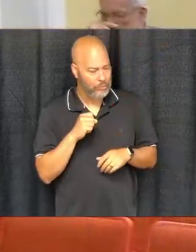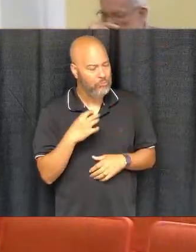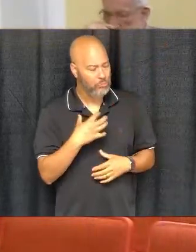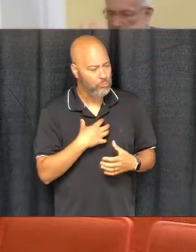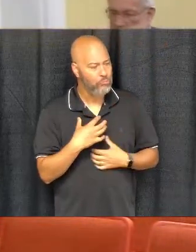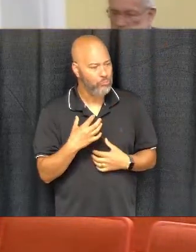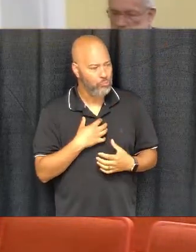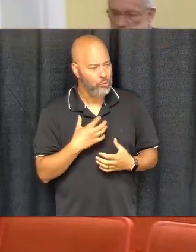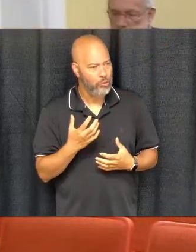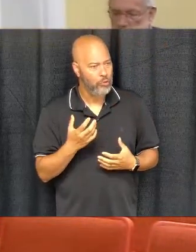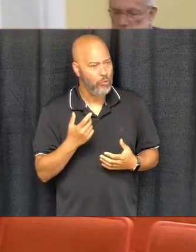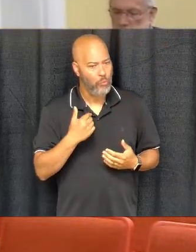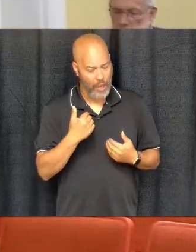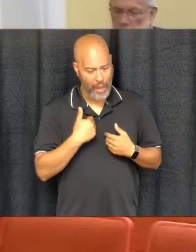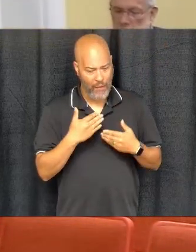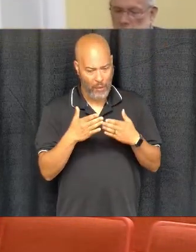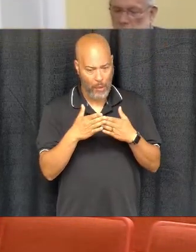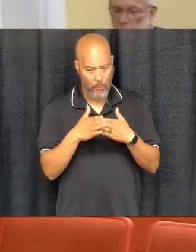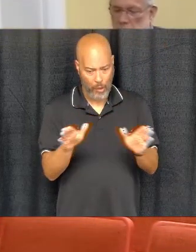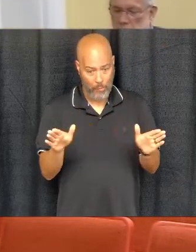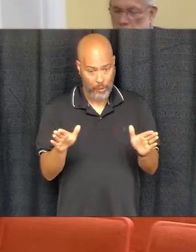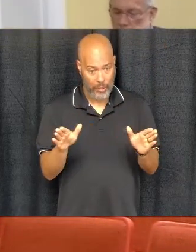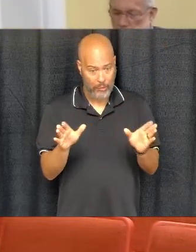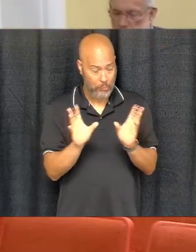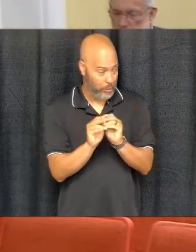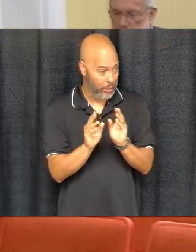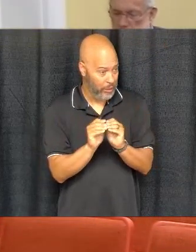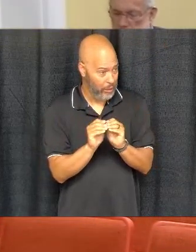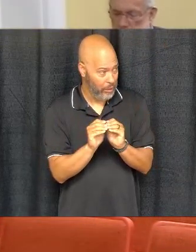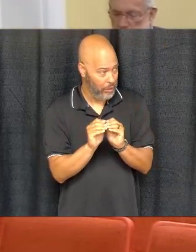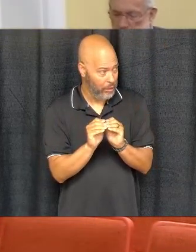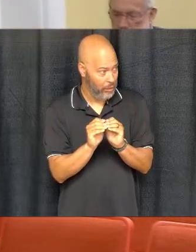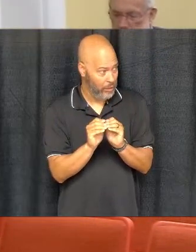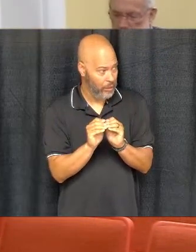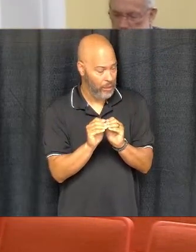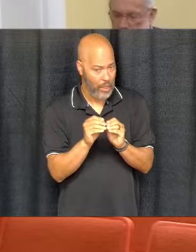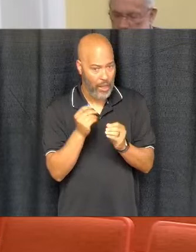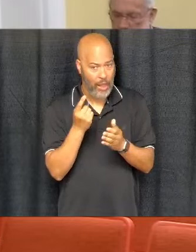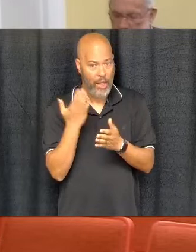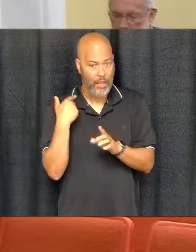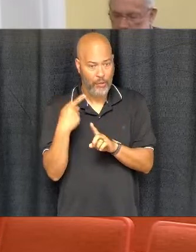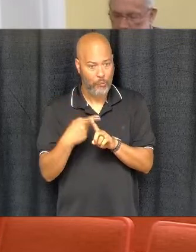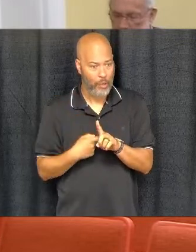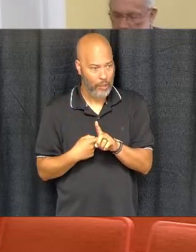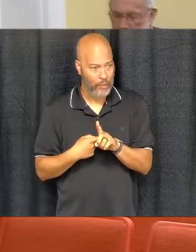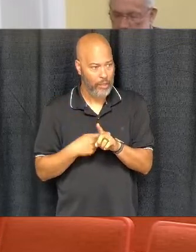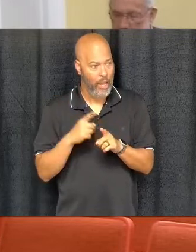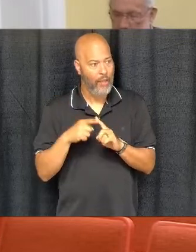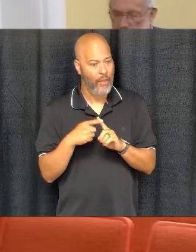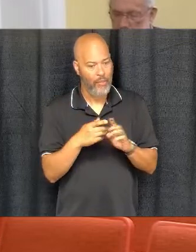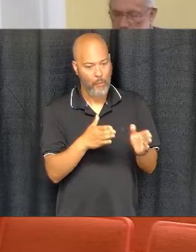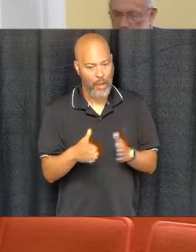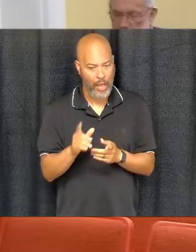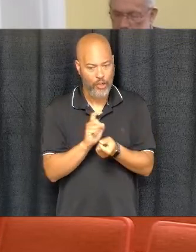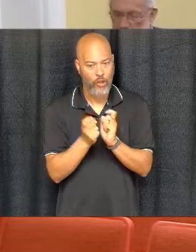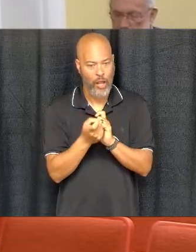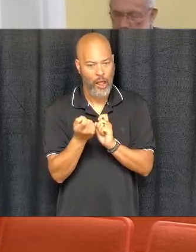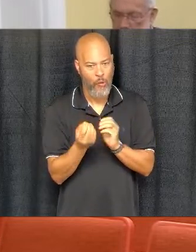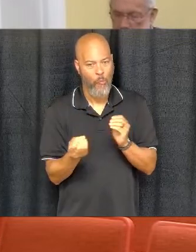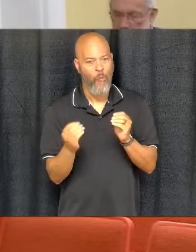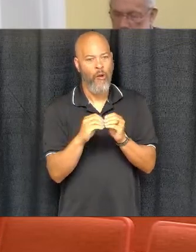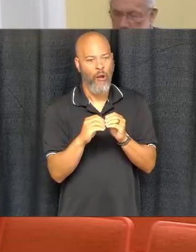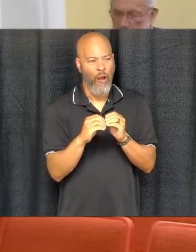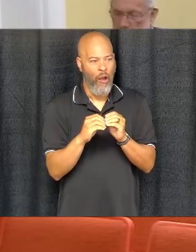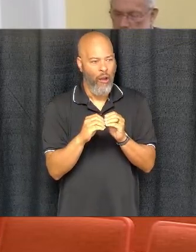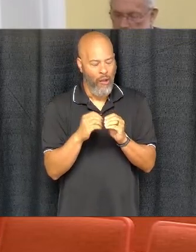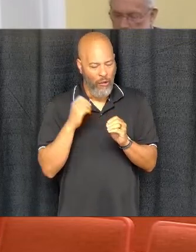held, public hearing-wise, we held a public hearing last month, and then the plan changed just a little bit more, so